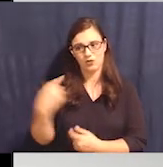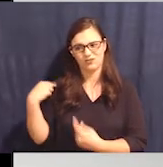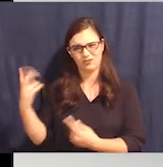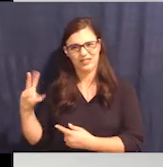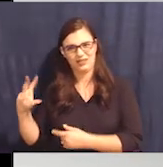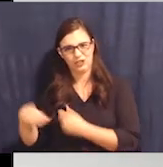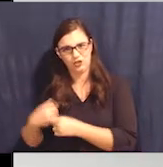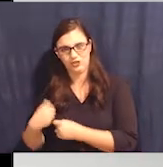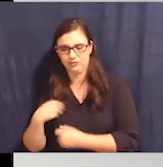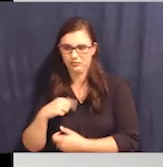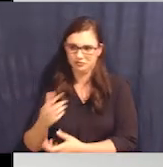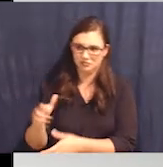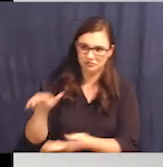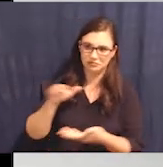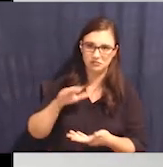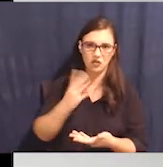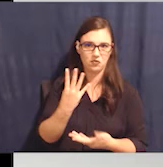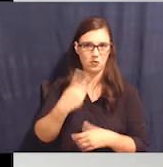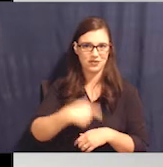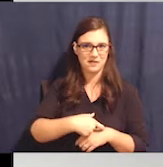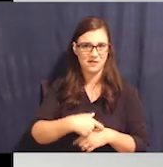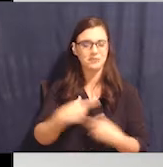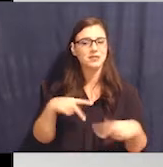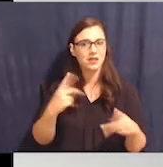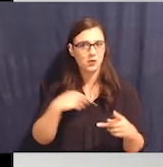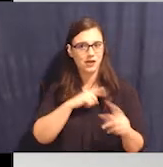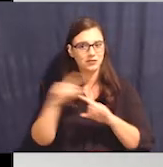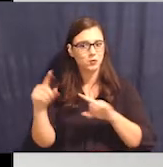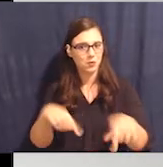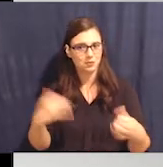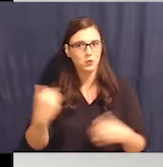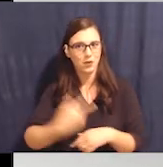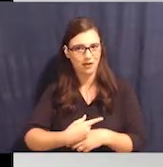past 7 years, which has allowed us to come here today.